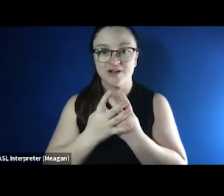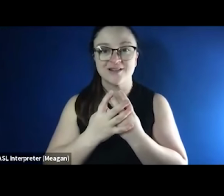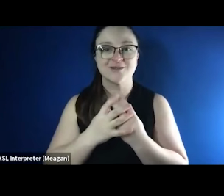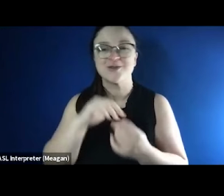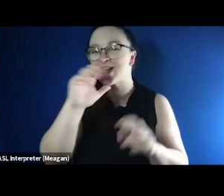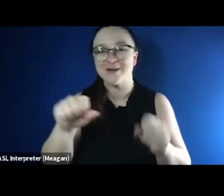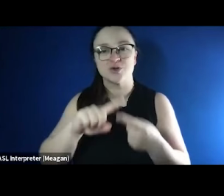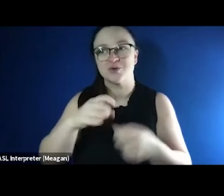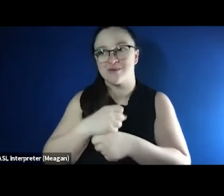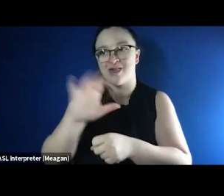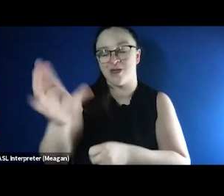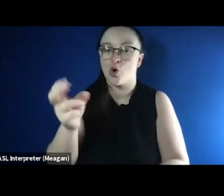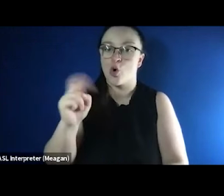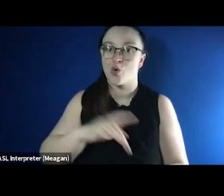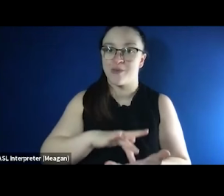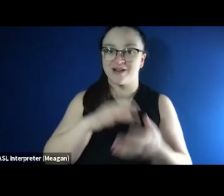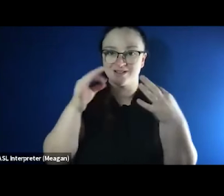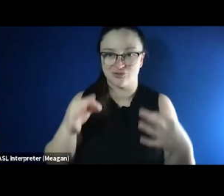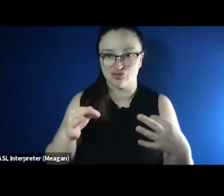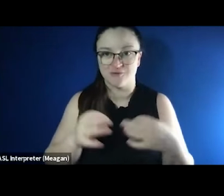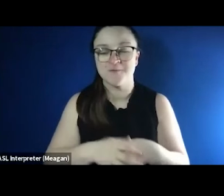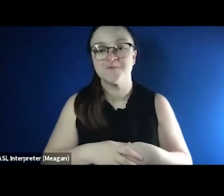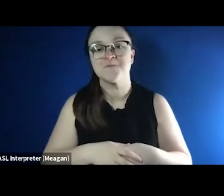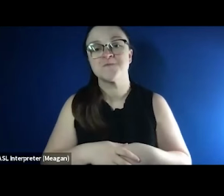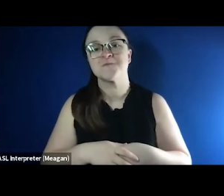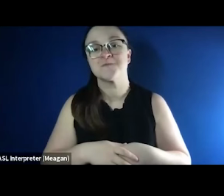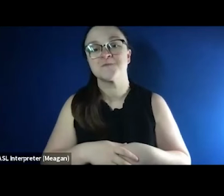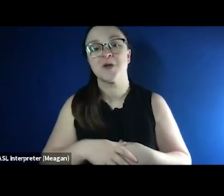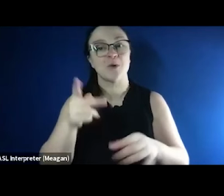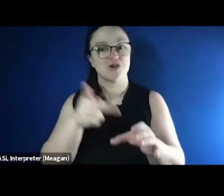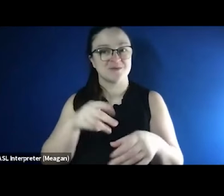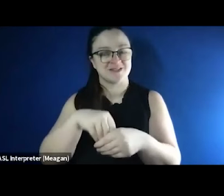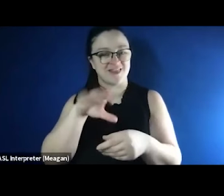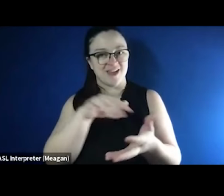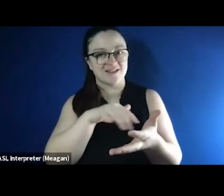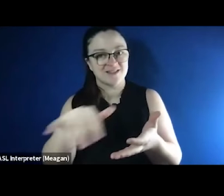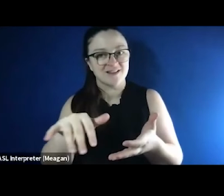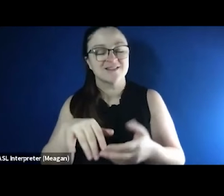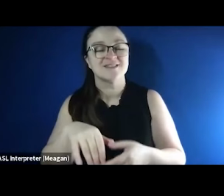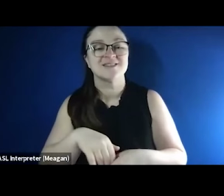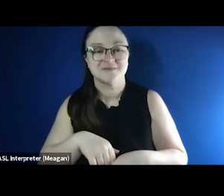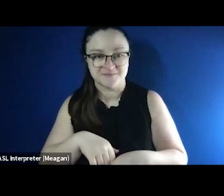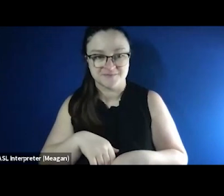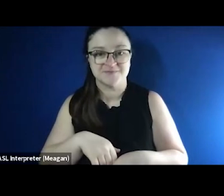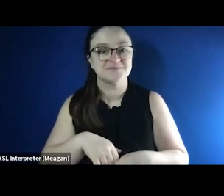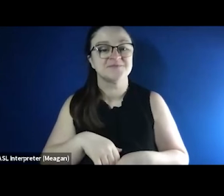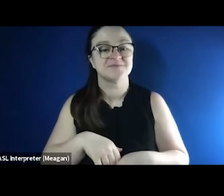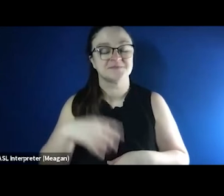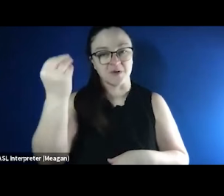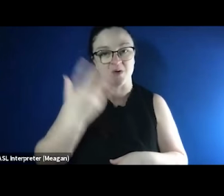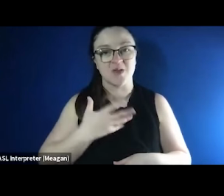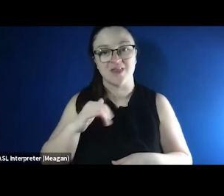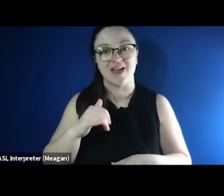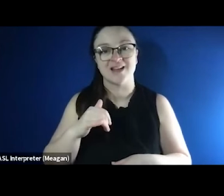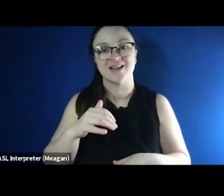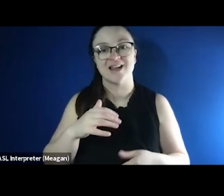to make their own medical decisions, and members or participants in that study, related that the admission of these